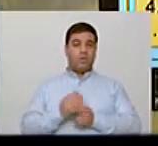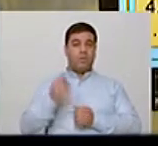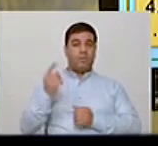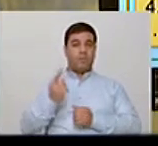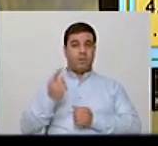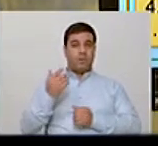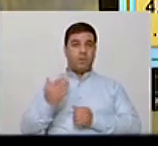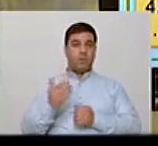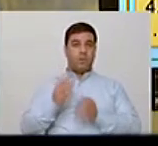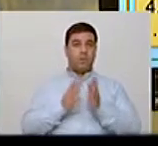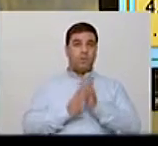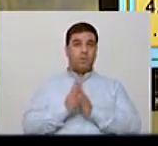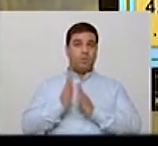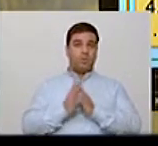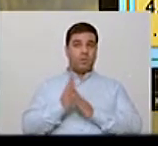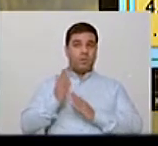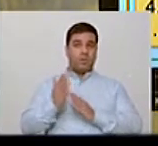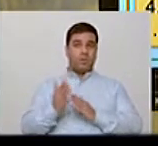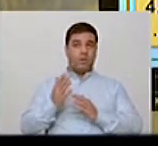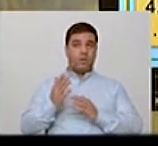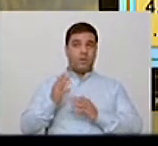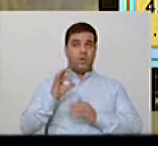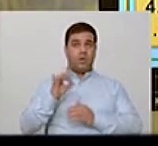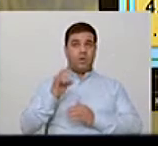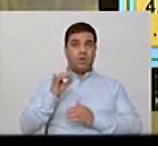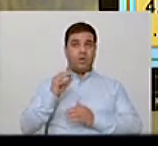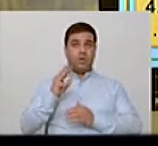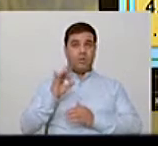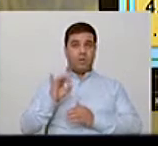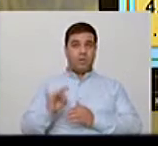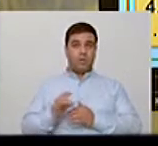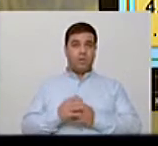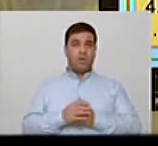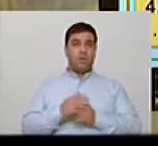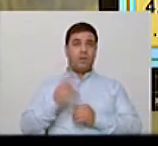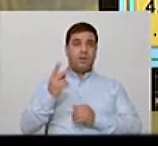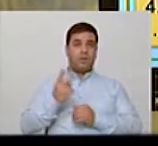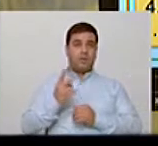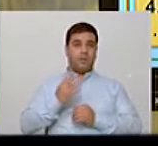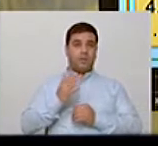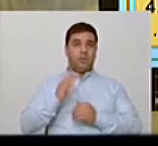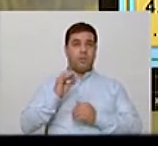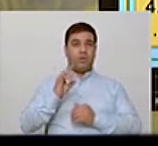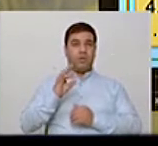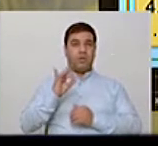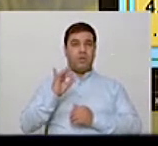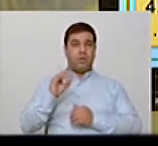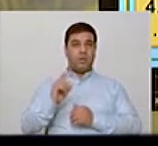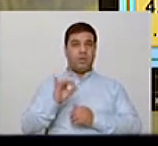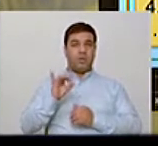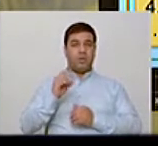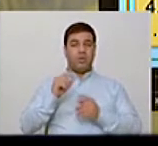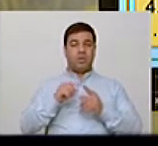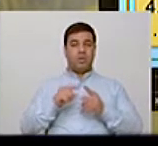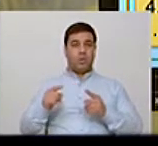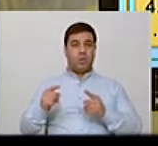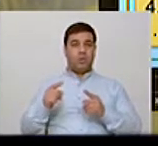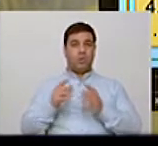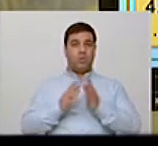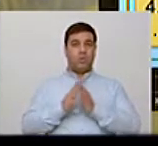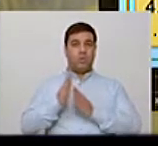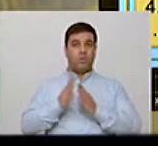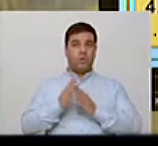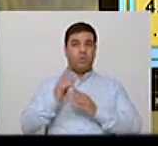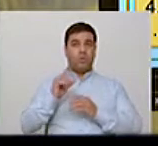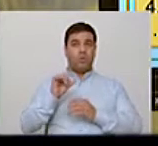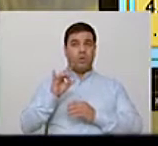Birinchi, o'simliklar, organizmlar. Ikkinchi, fotosintez jarayoni